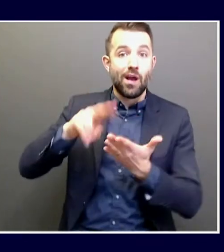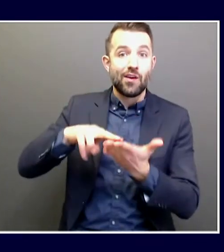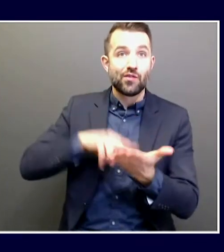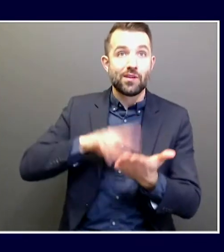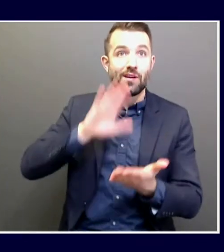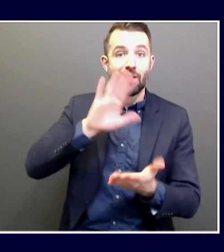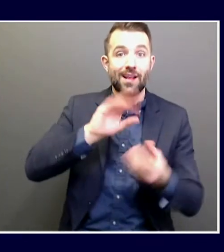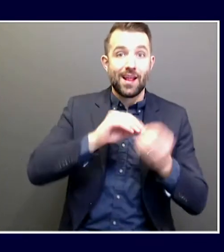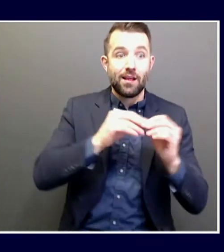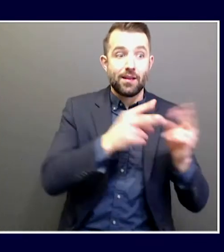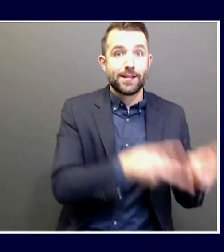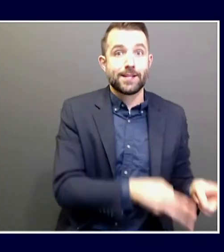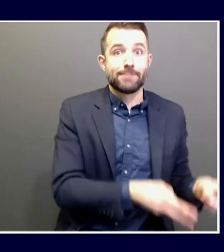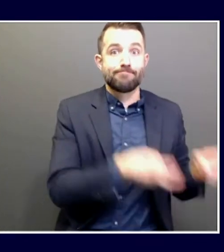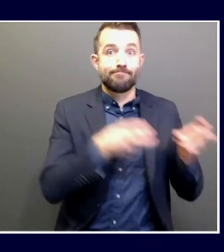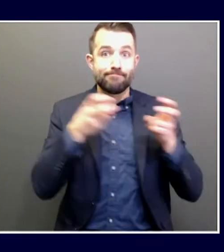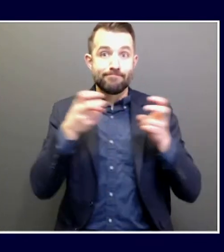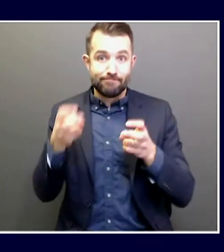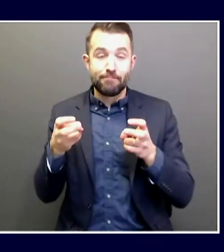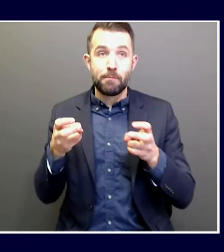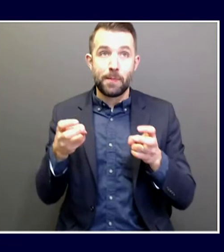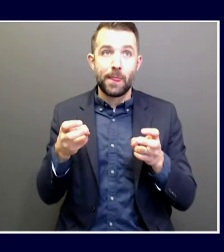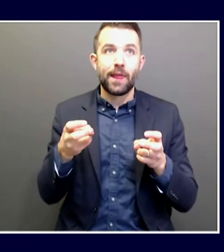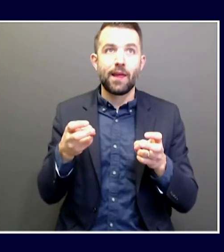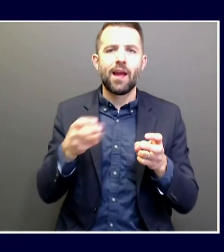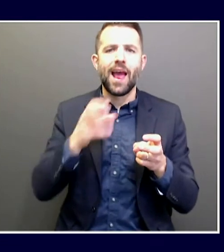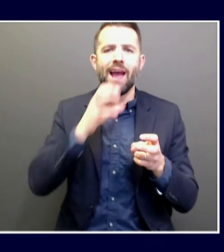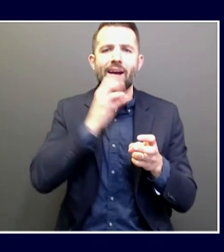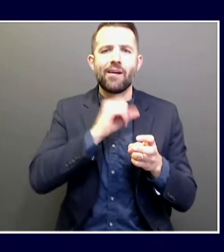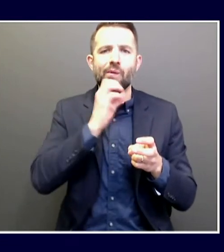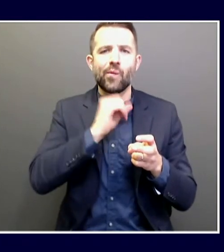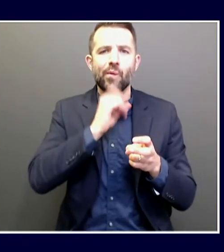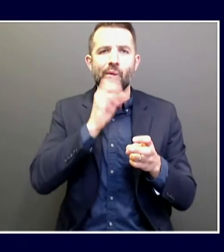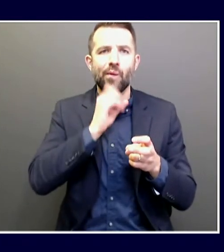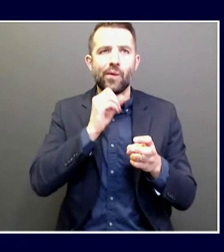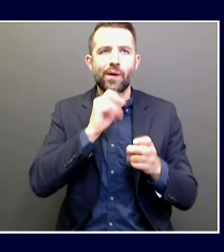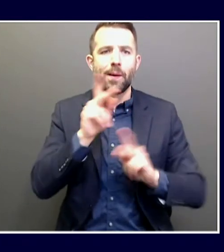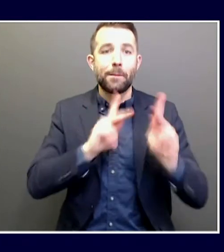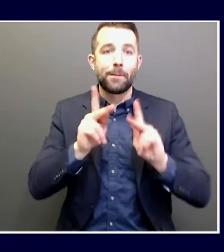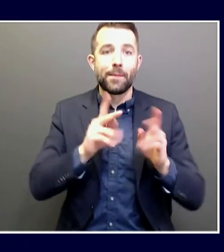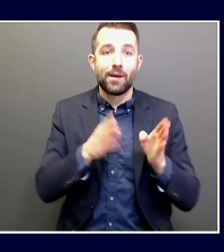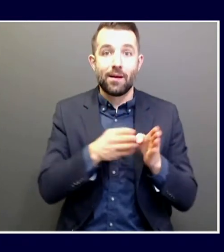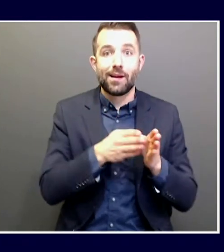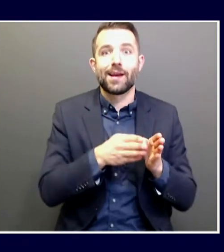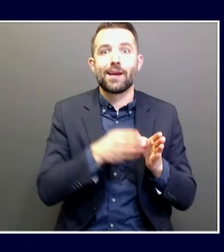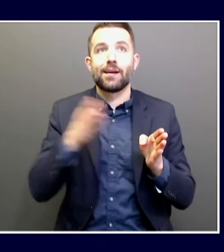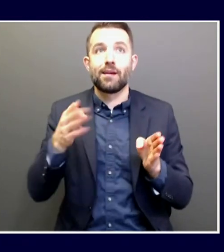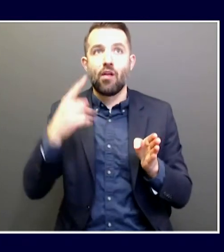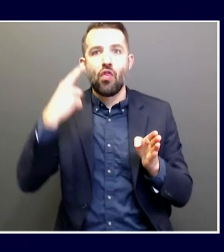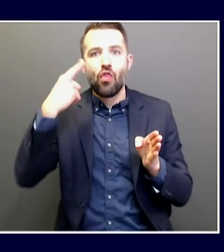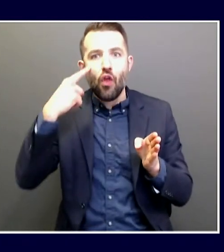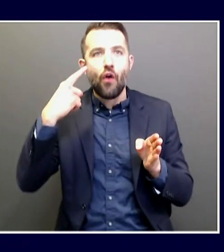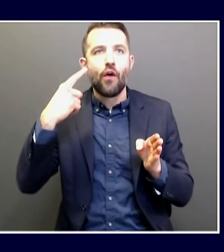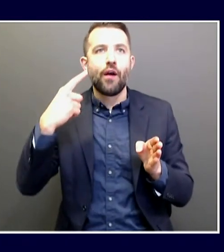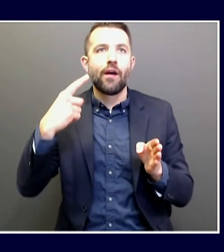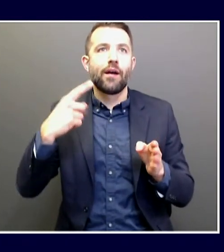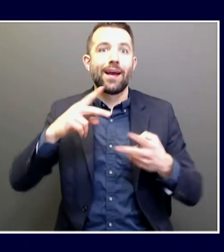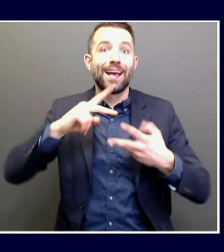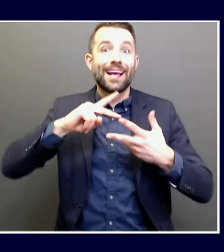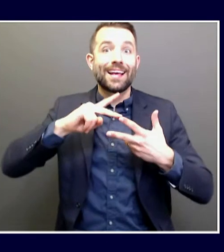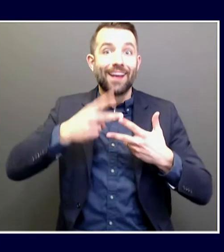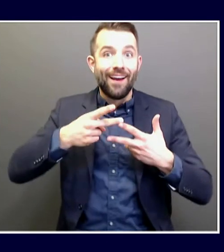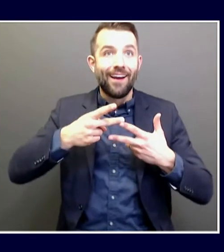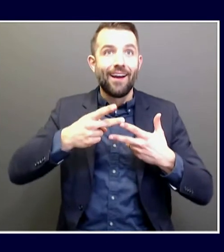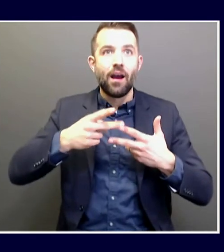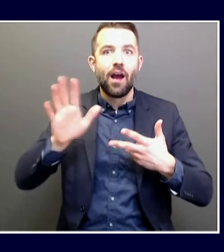that reads that underlying data began reclassifying final doses from the primary series of those who had not yet